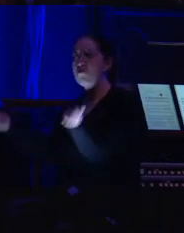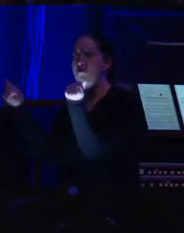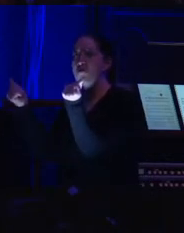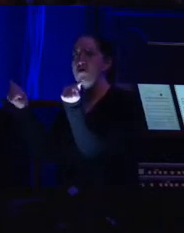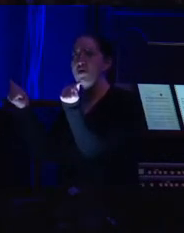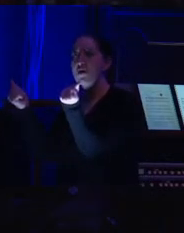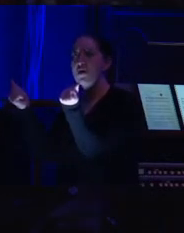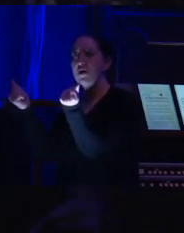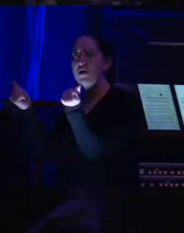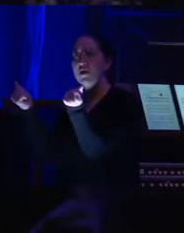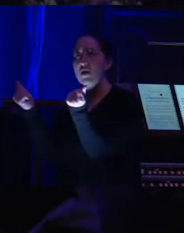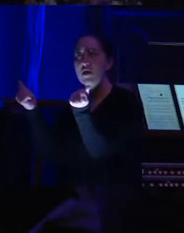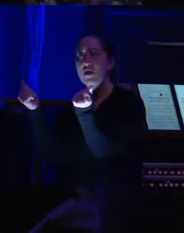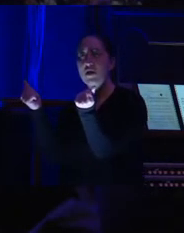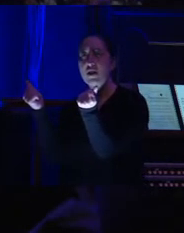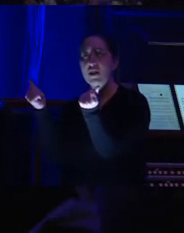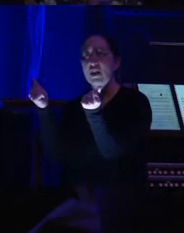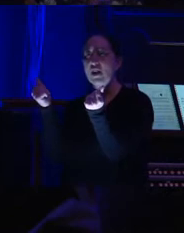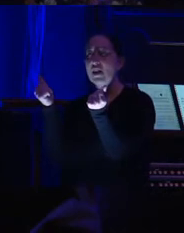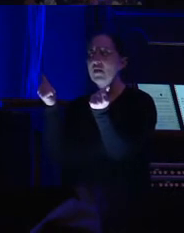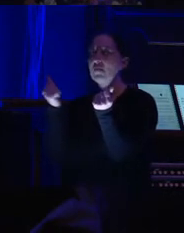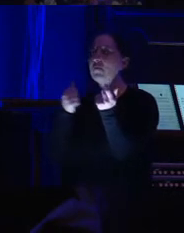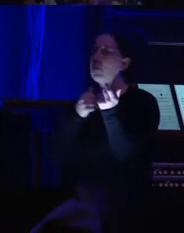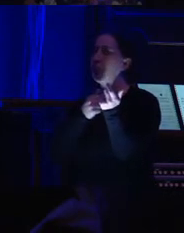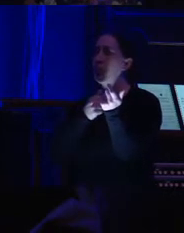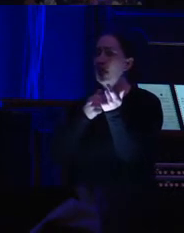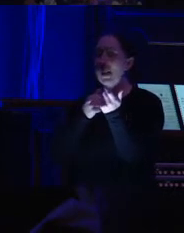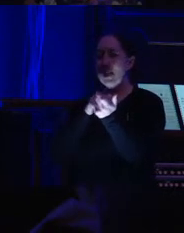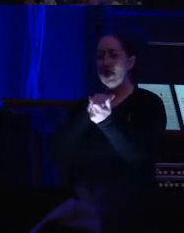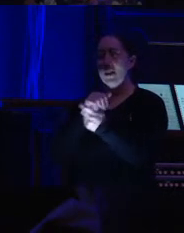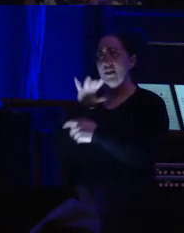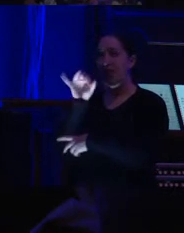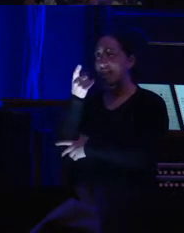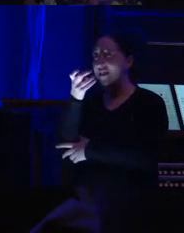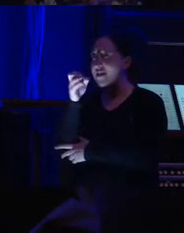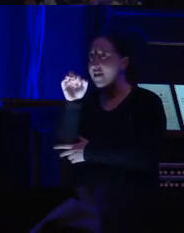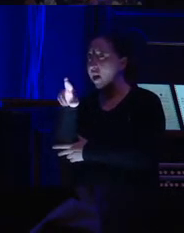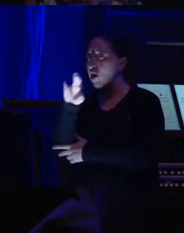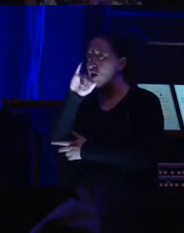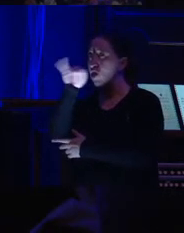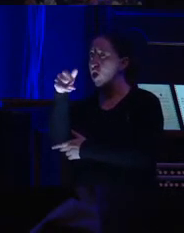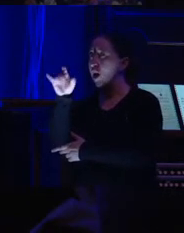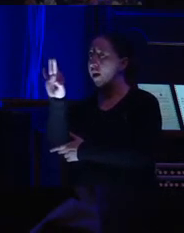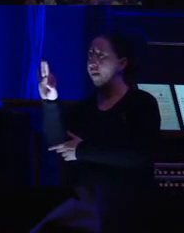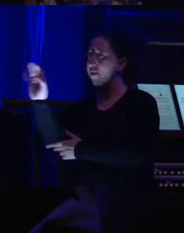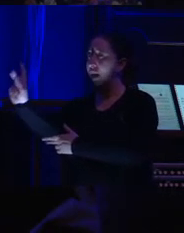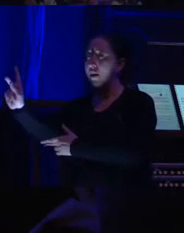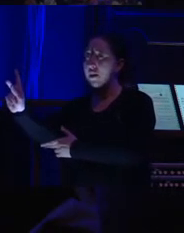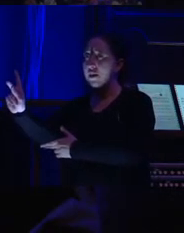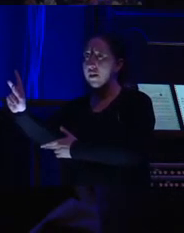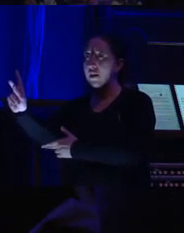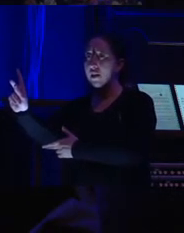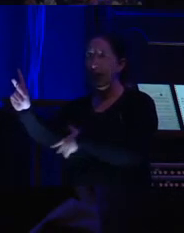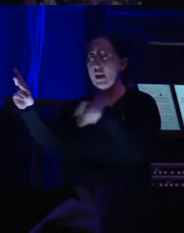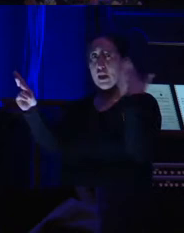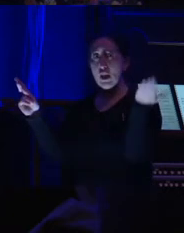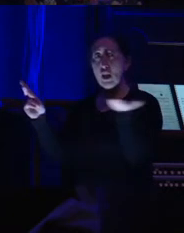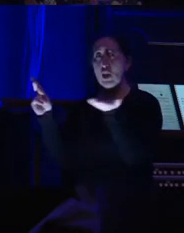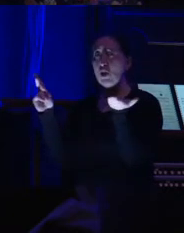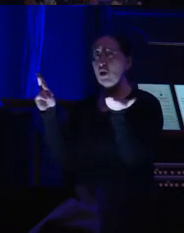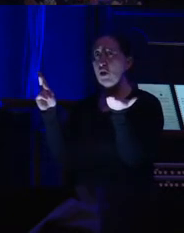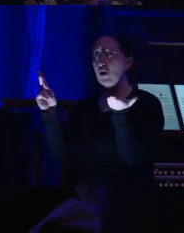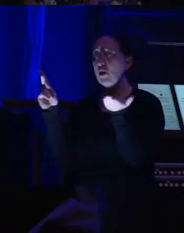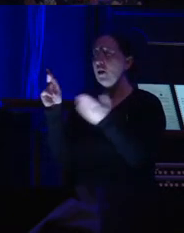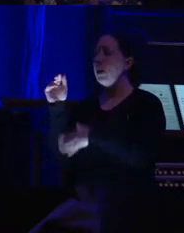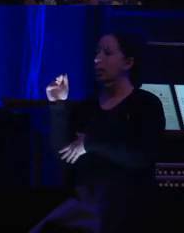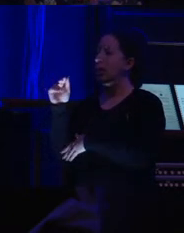on the steps of the Michigan Union that the Senator John F. Kennedy gave the speech that